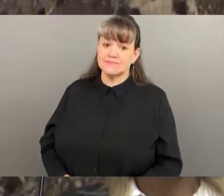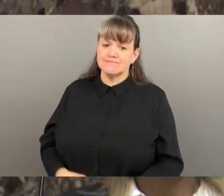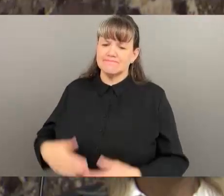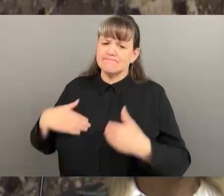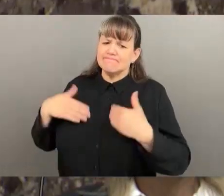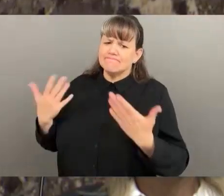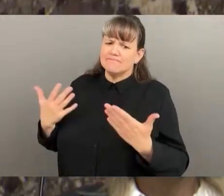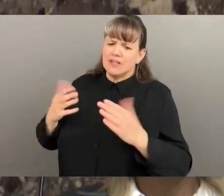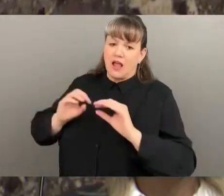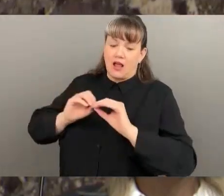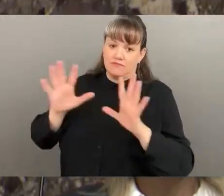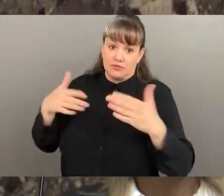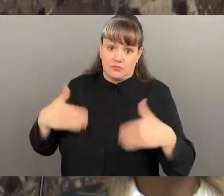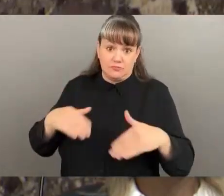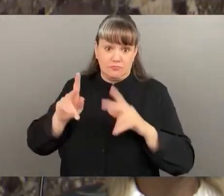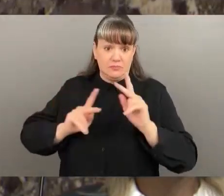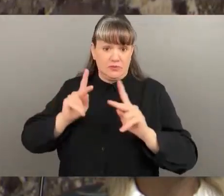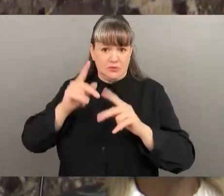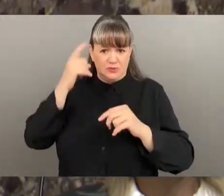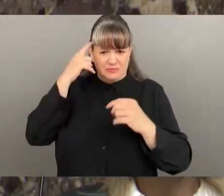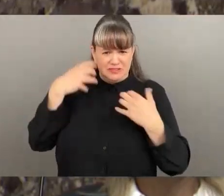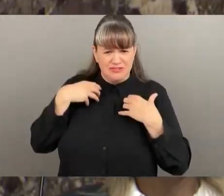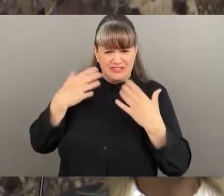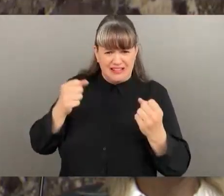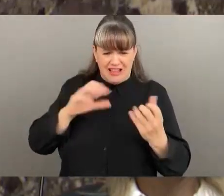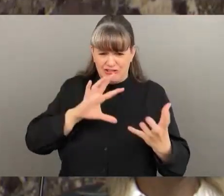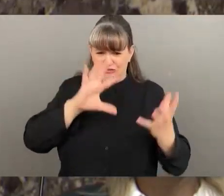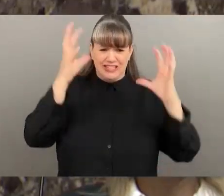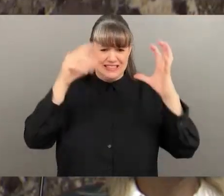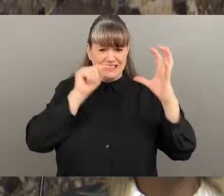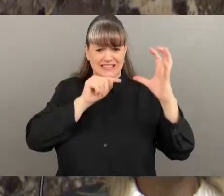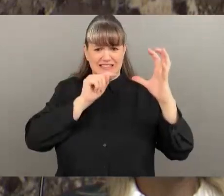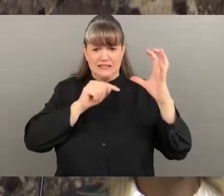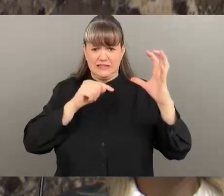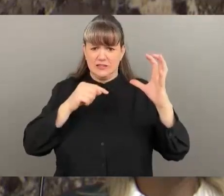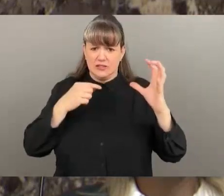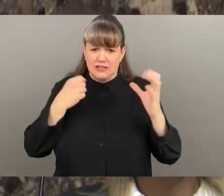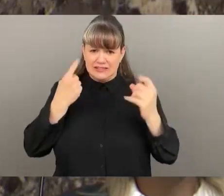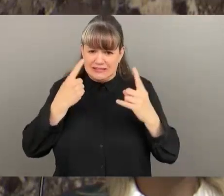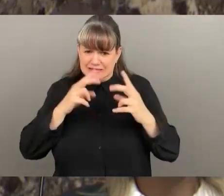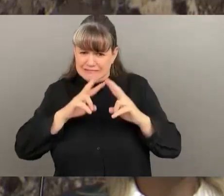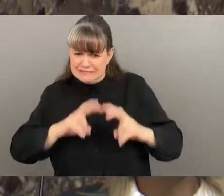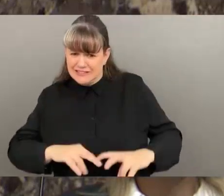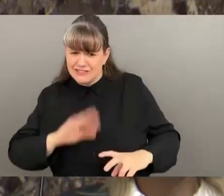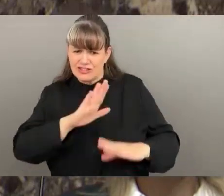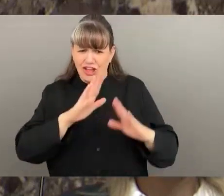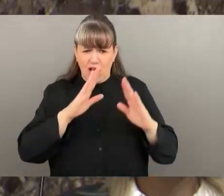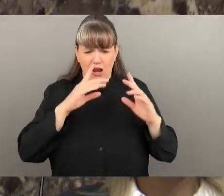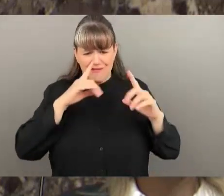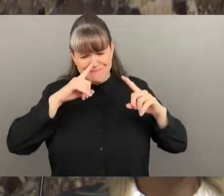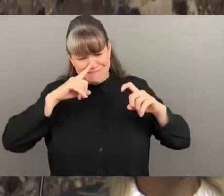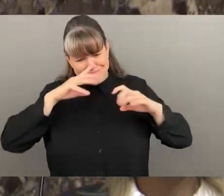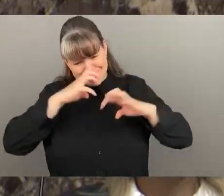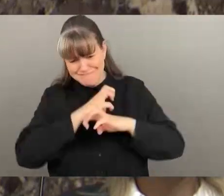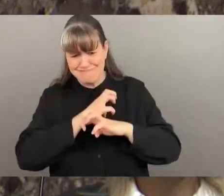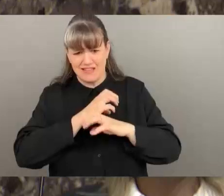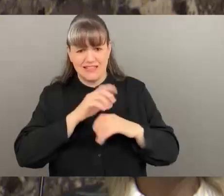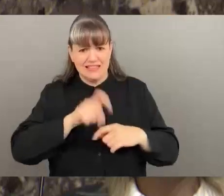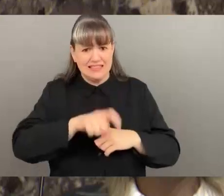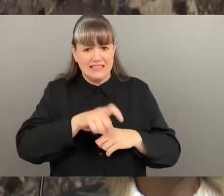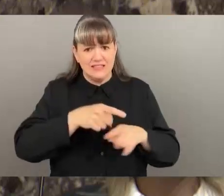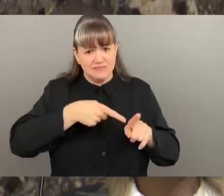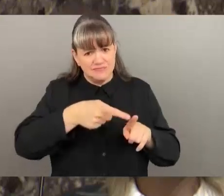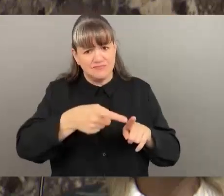experiencing crisis requires professional response and expertise in mental health issues. Investment